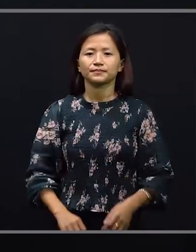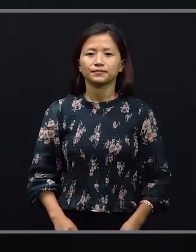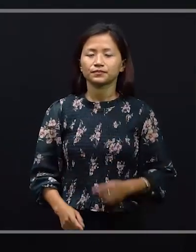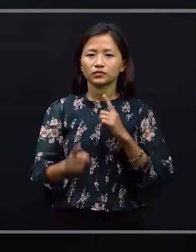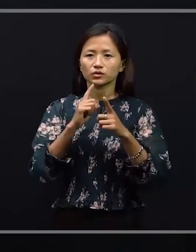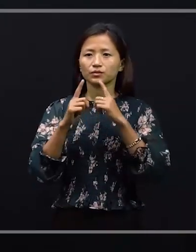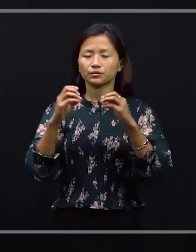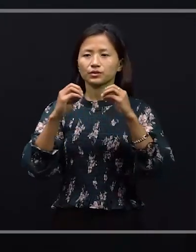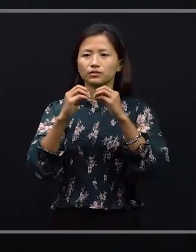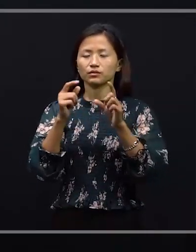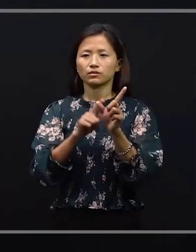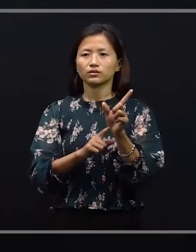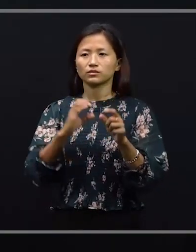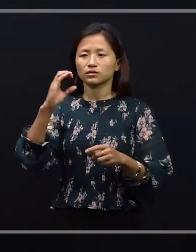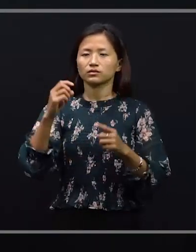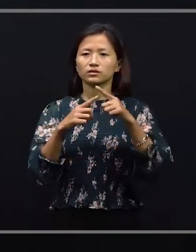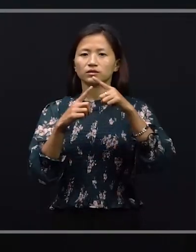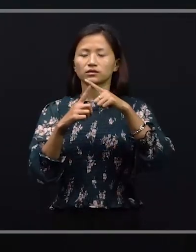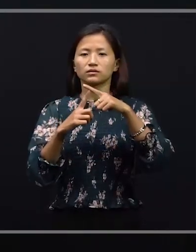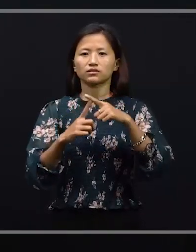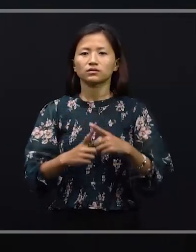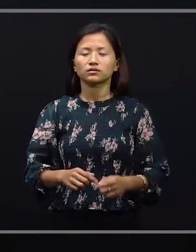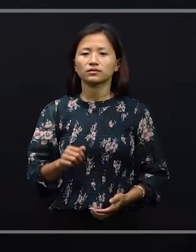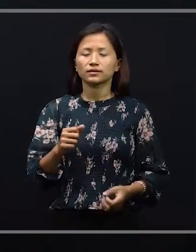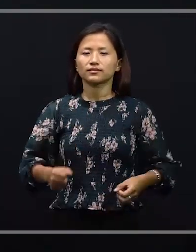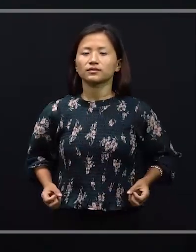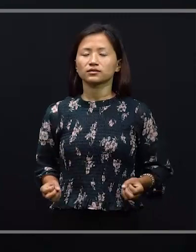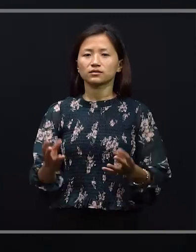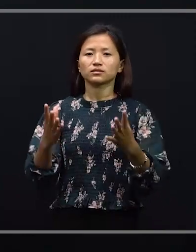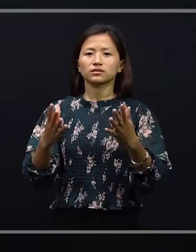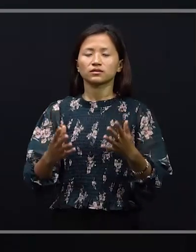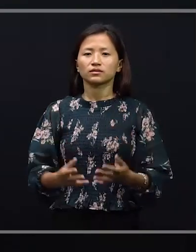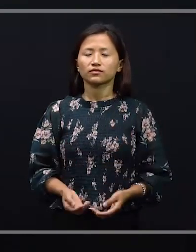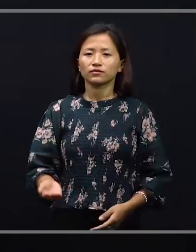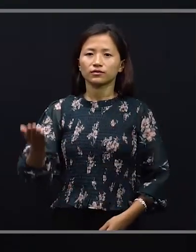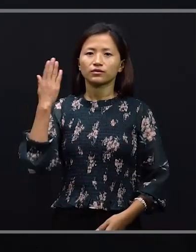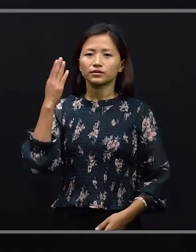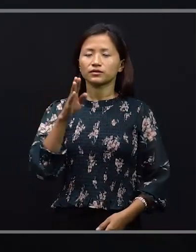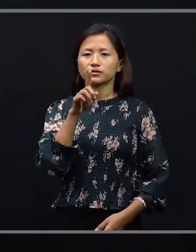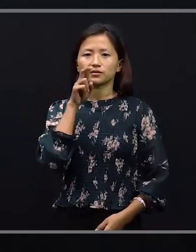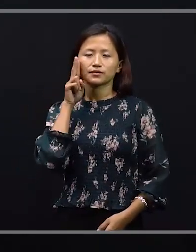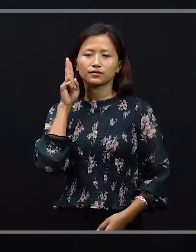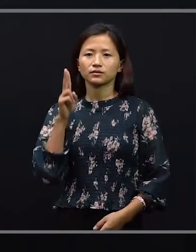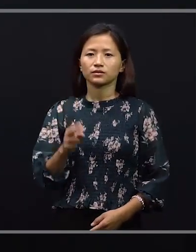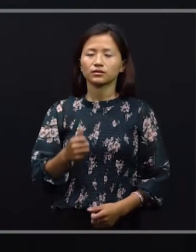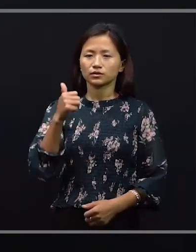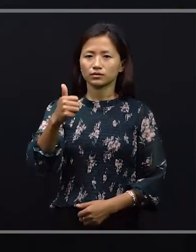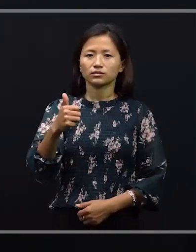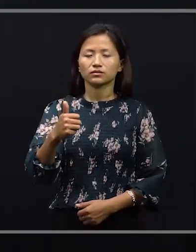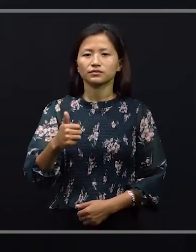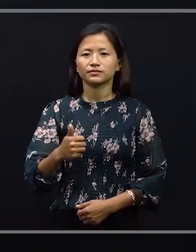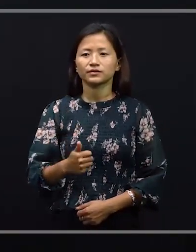about boycott, what they also did was they started boycotting foreigners' goods, and in